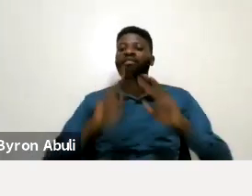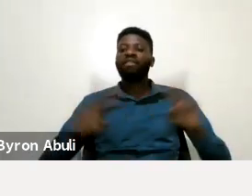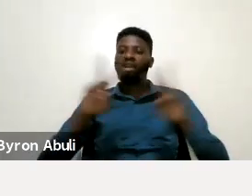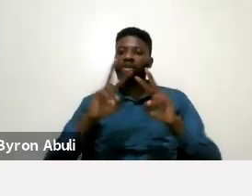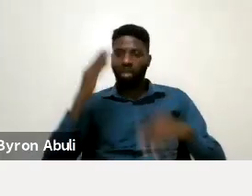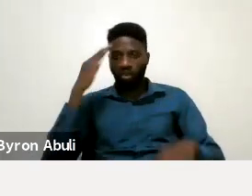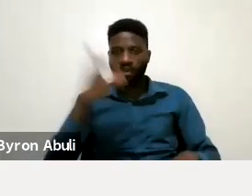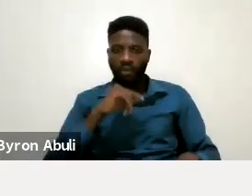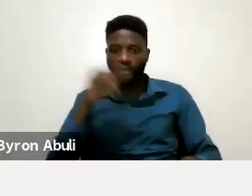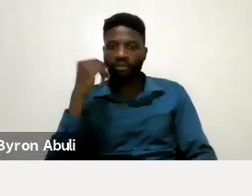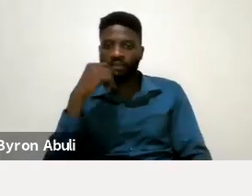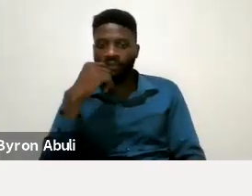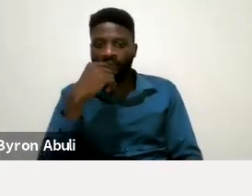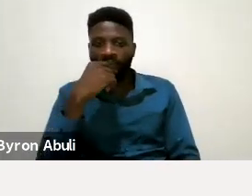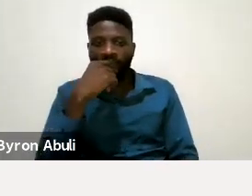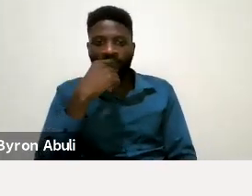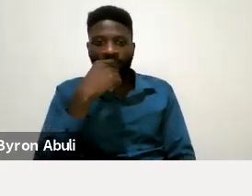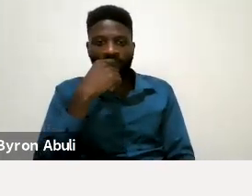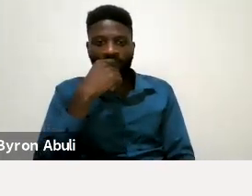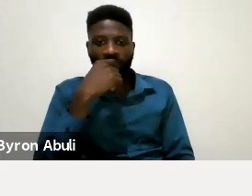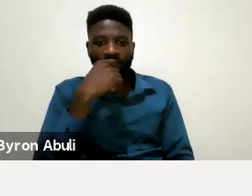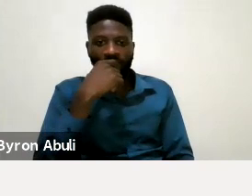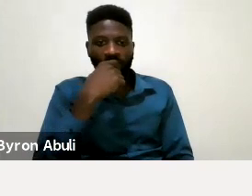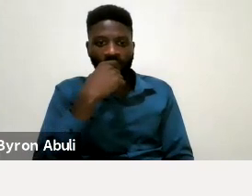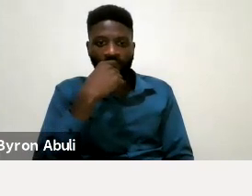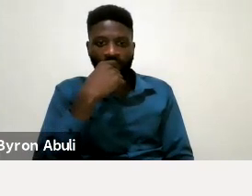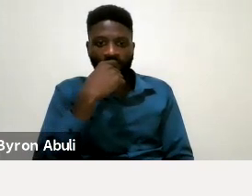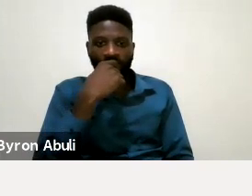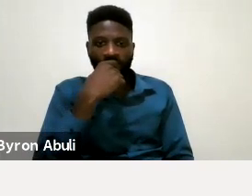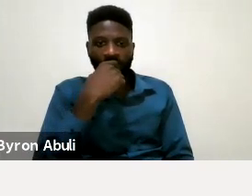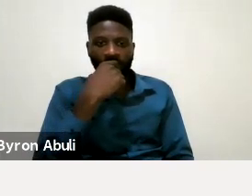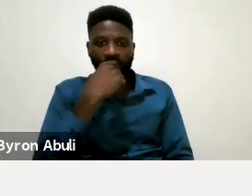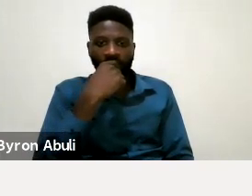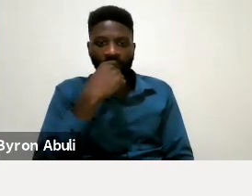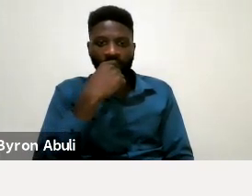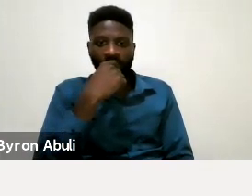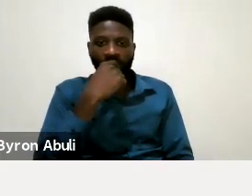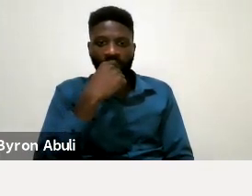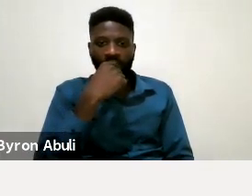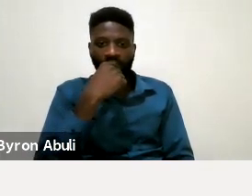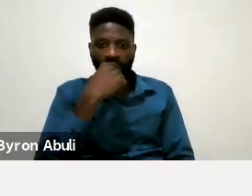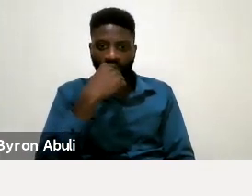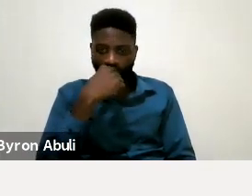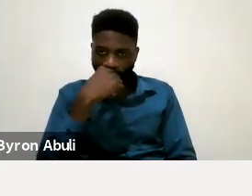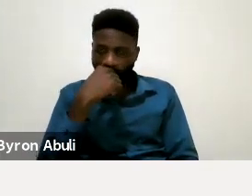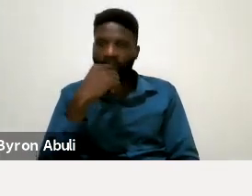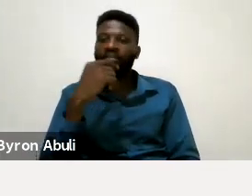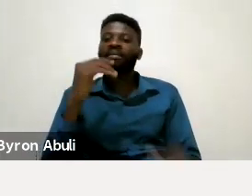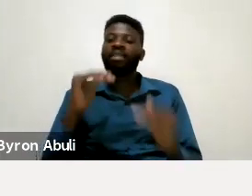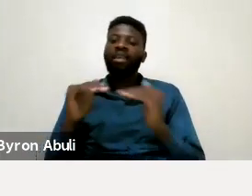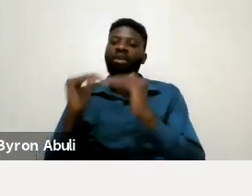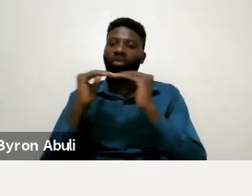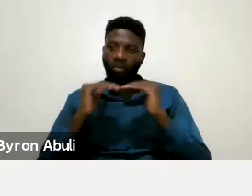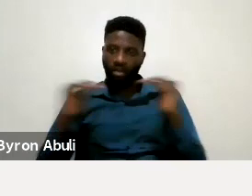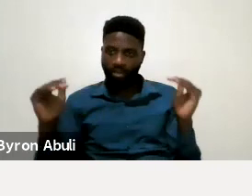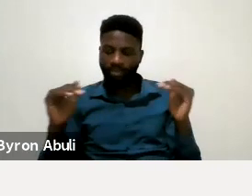Equality. Equality, yes, another good